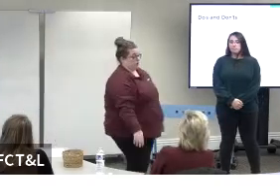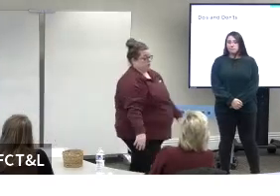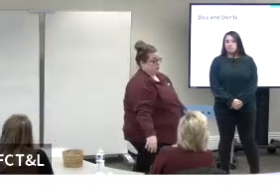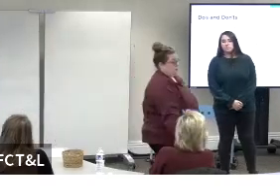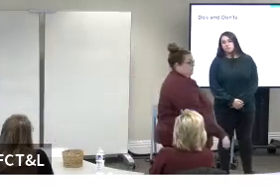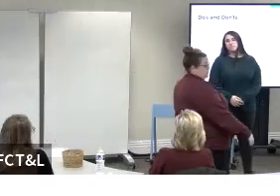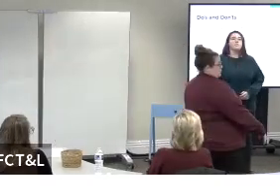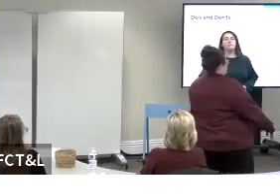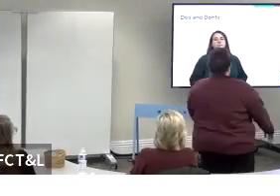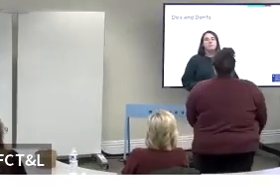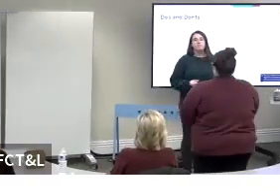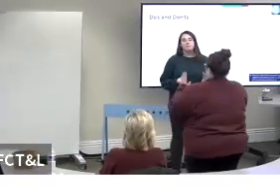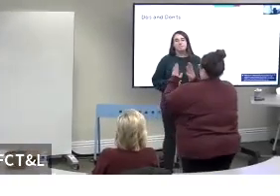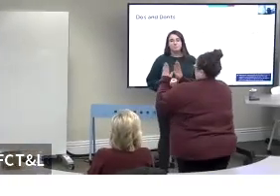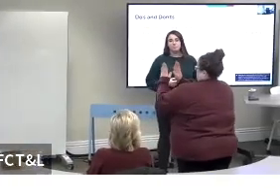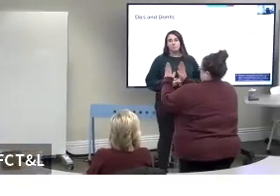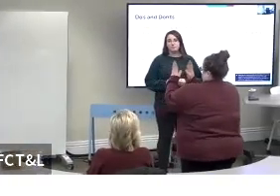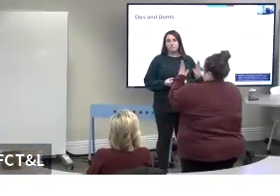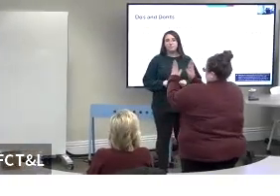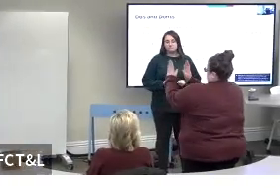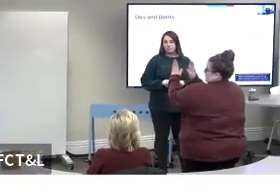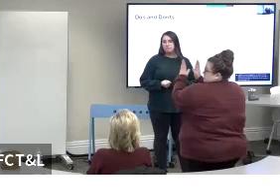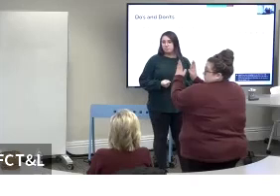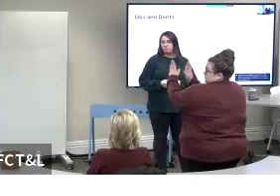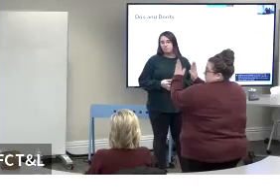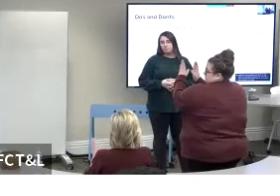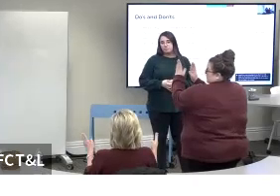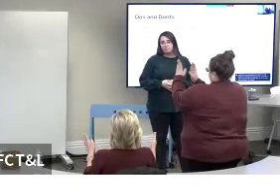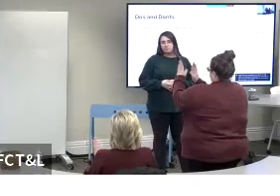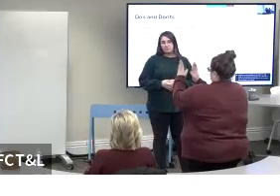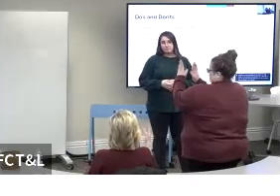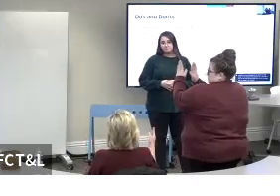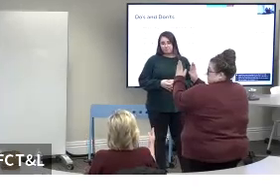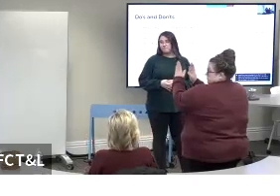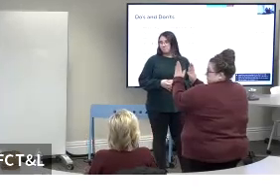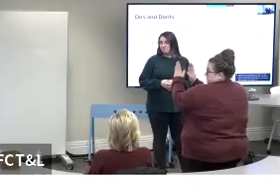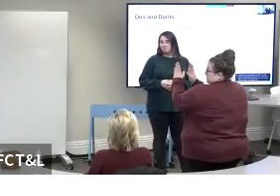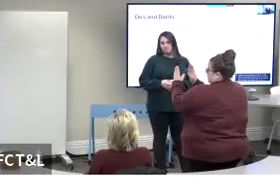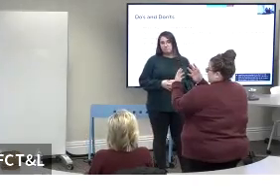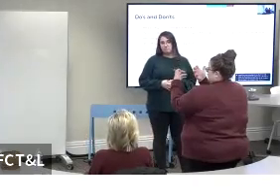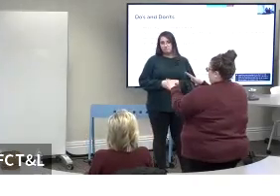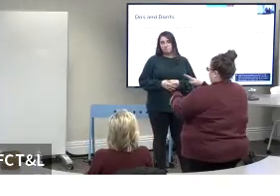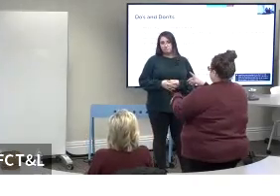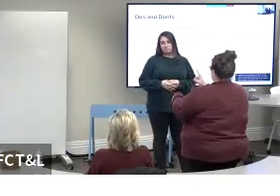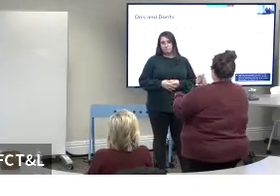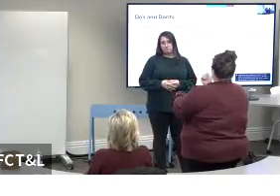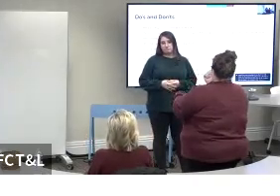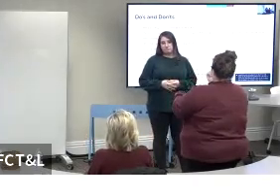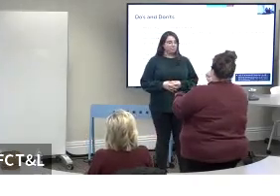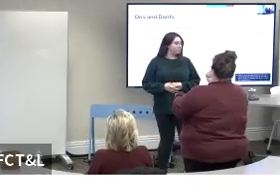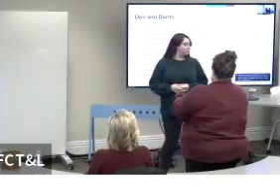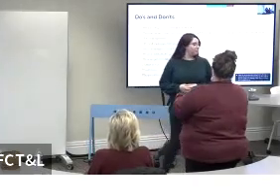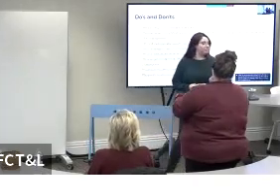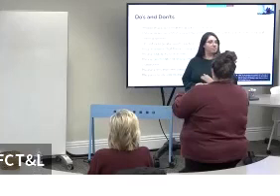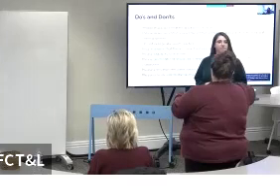in the room. So the students, they are going to be looking at this, okay? So if she's too far away from me, you don't